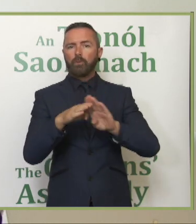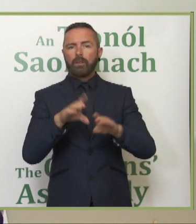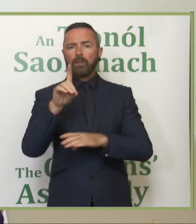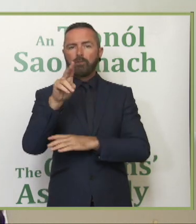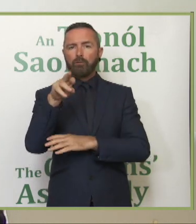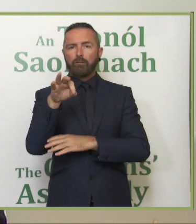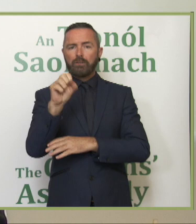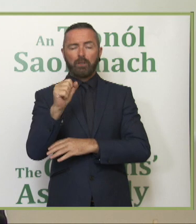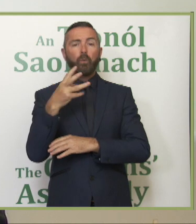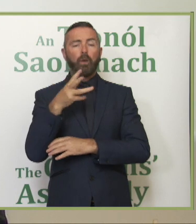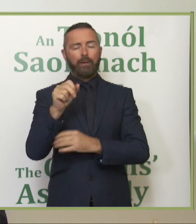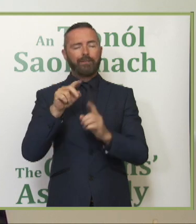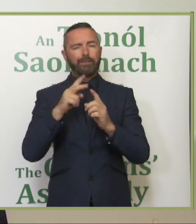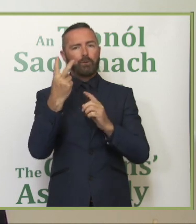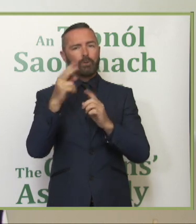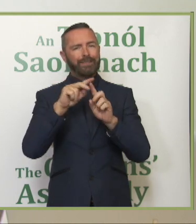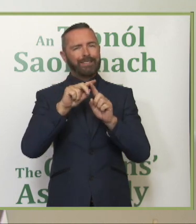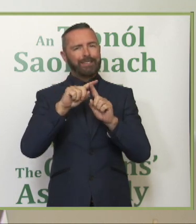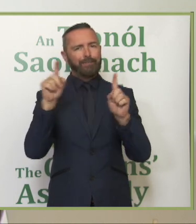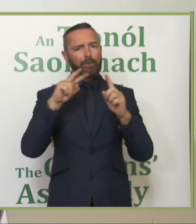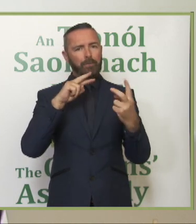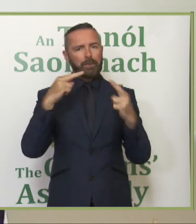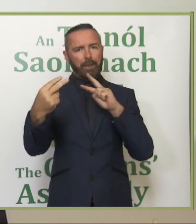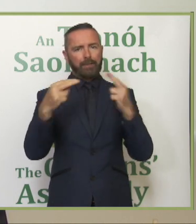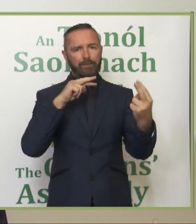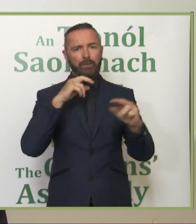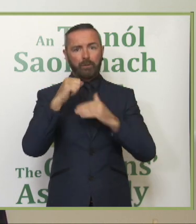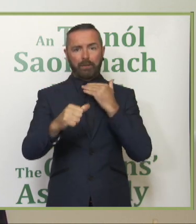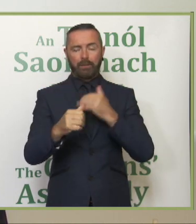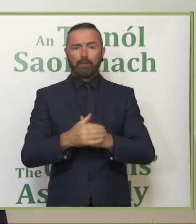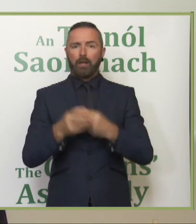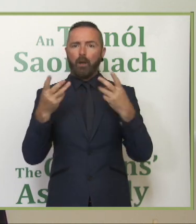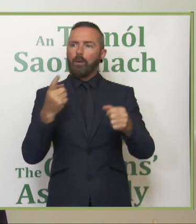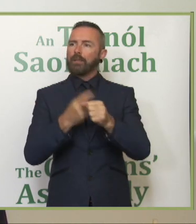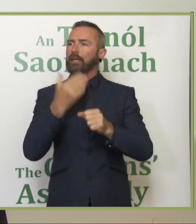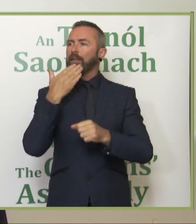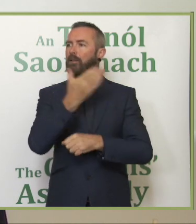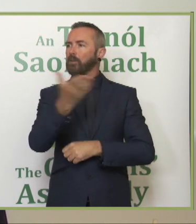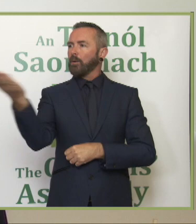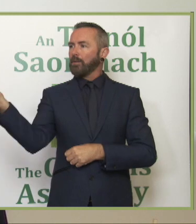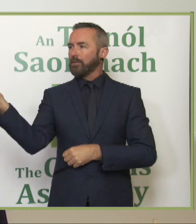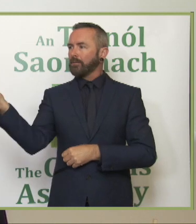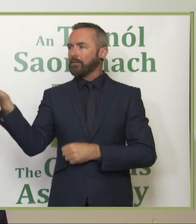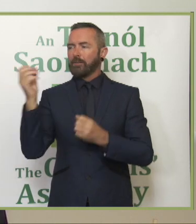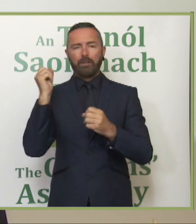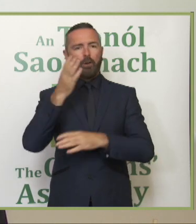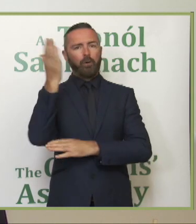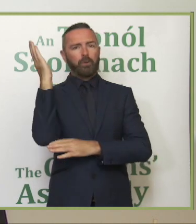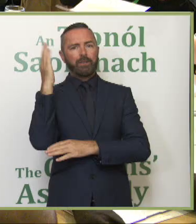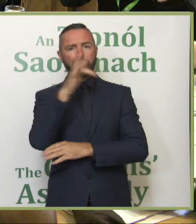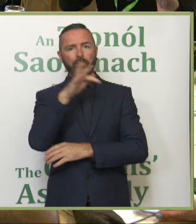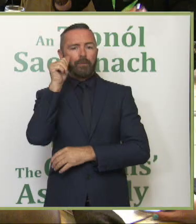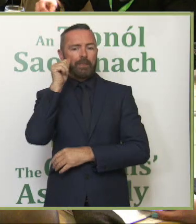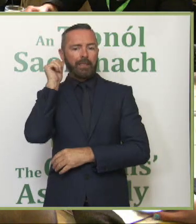a different perspective again today, and again we'll allow time. I do want to thank you all again, and thank all the presenters from